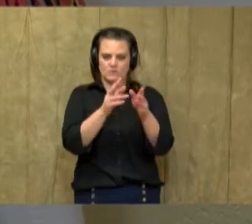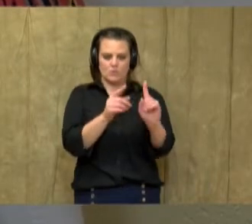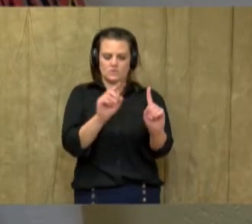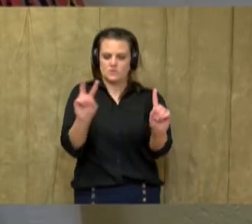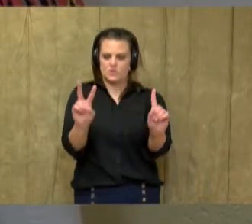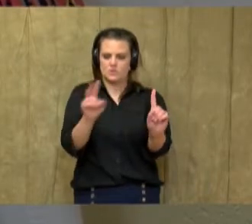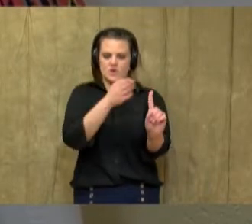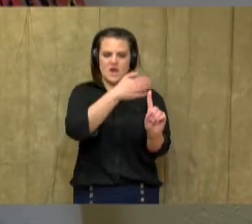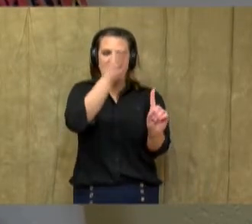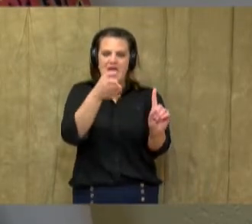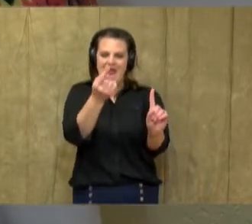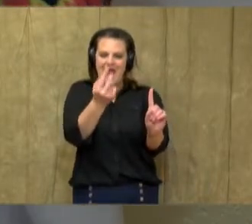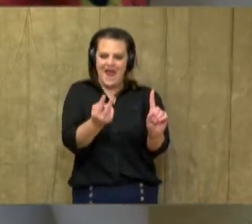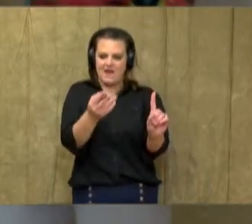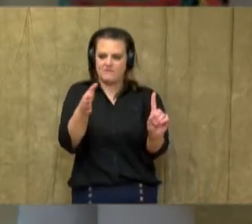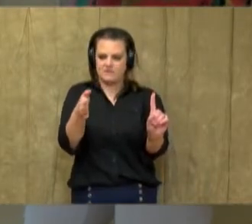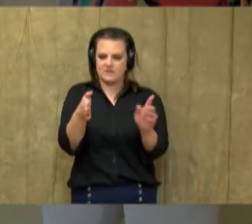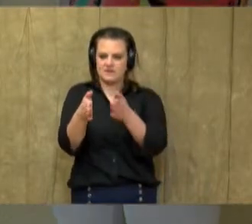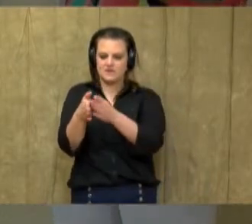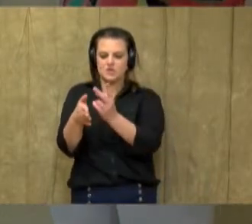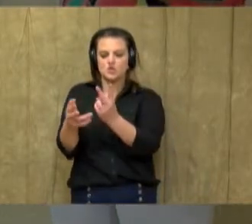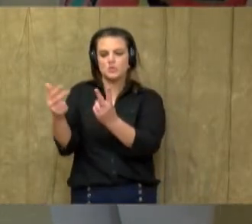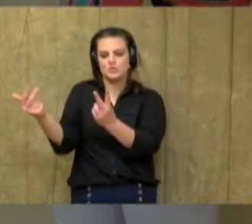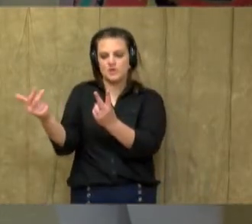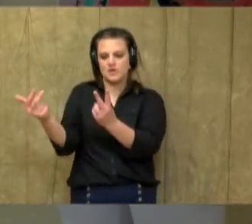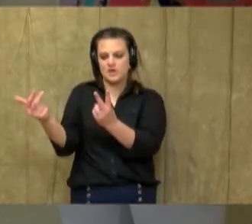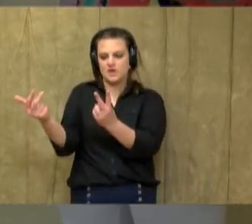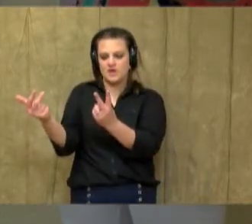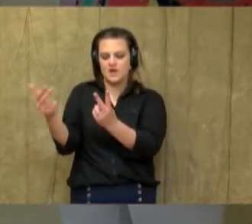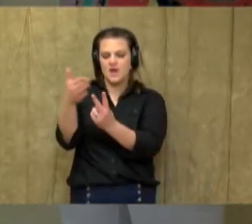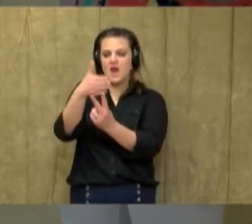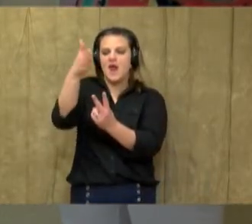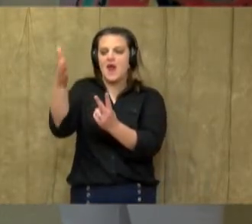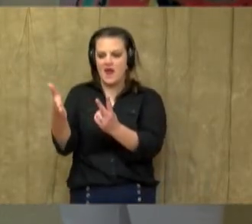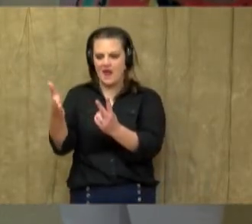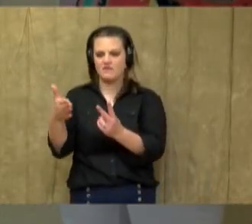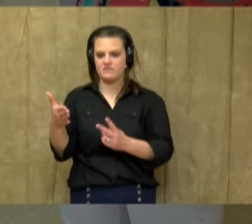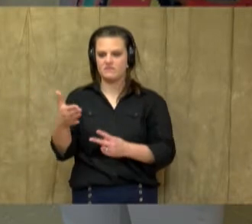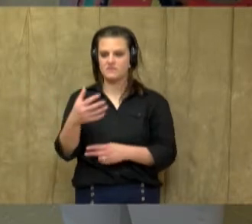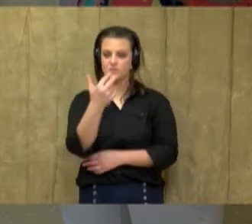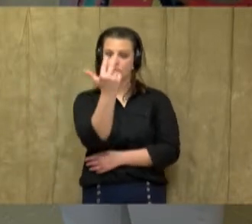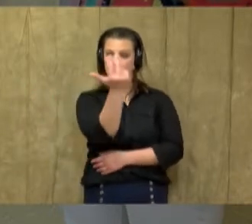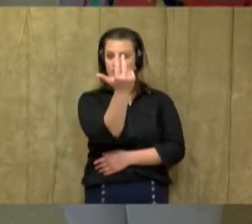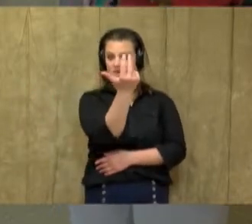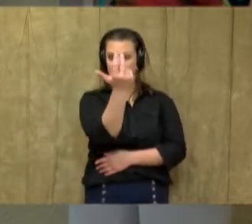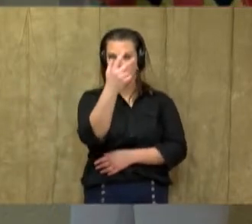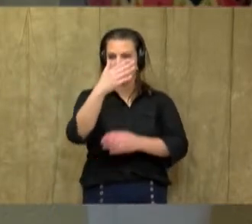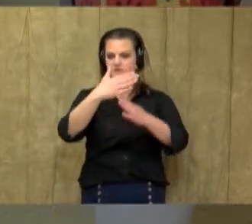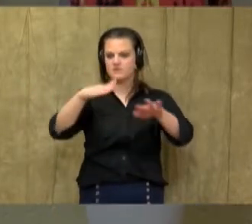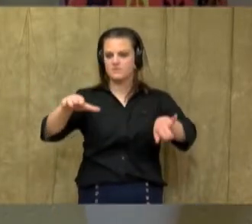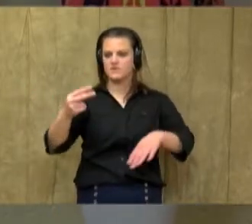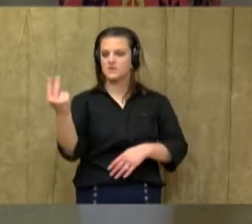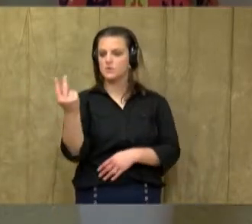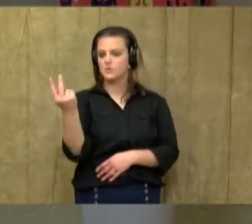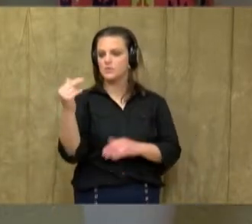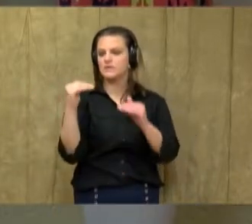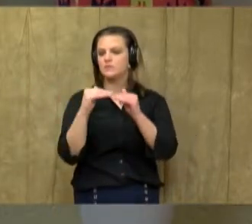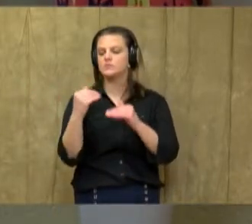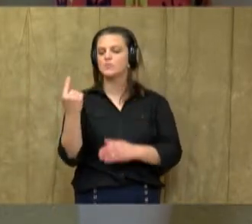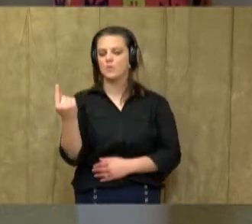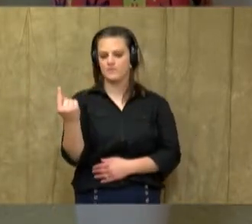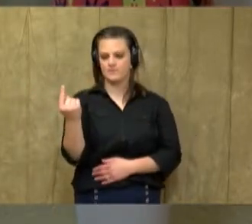3 halves. 3 divided by 2 is